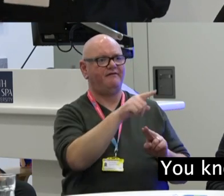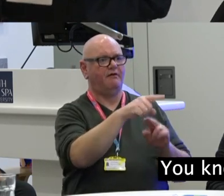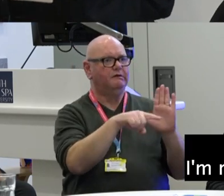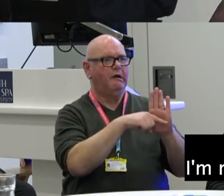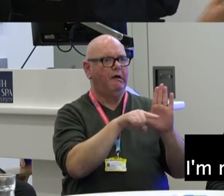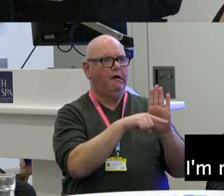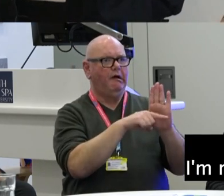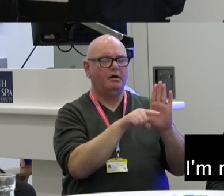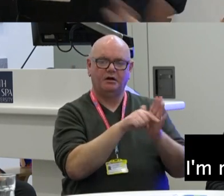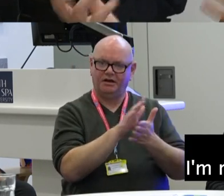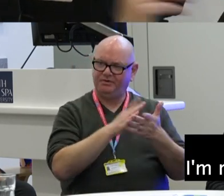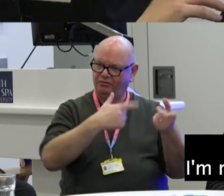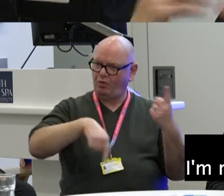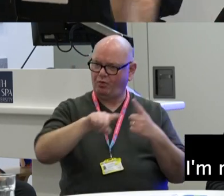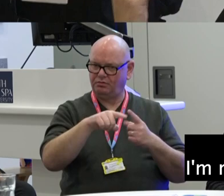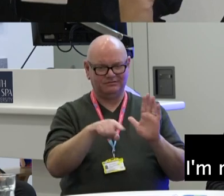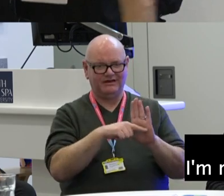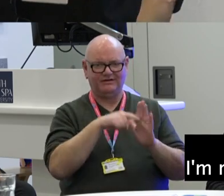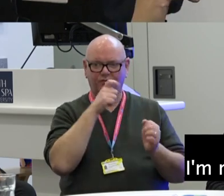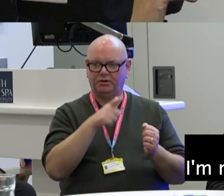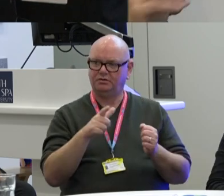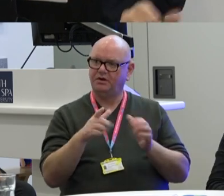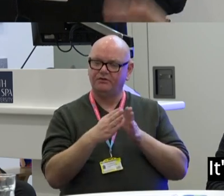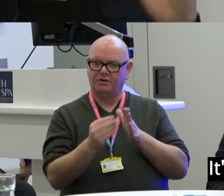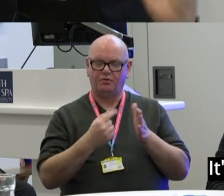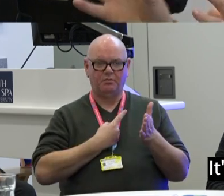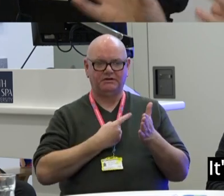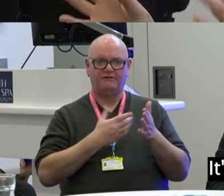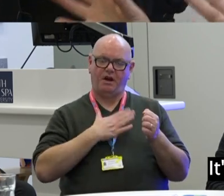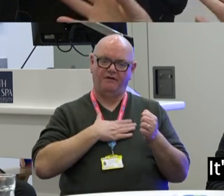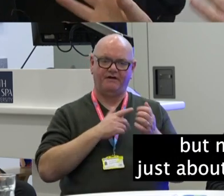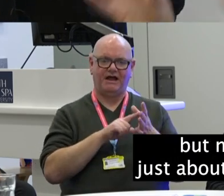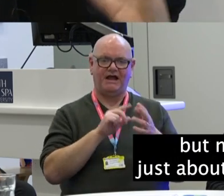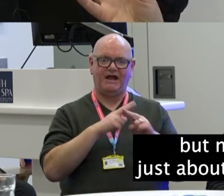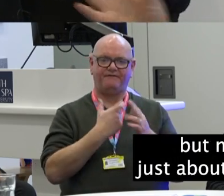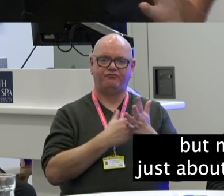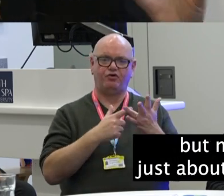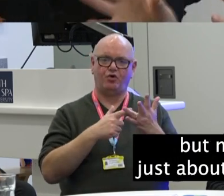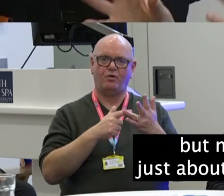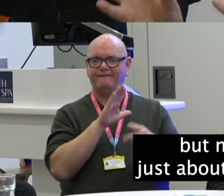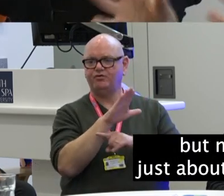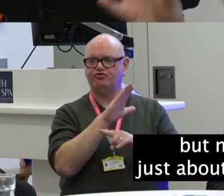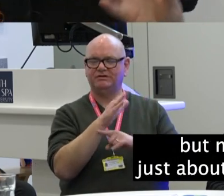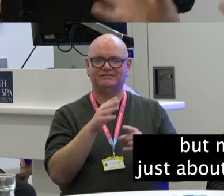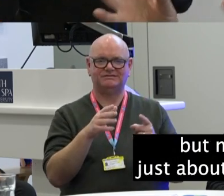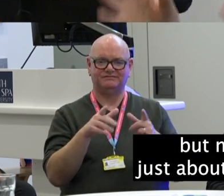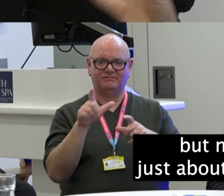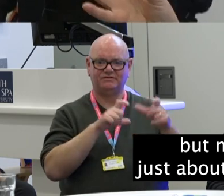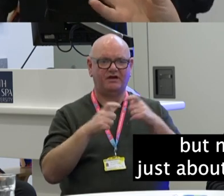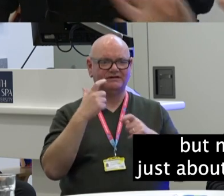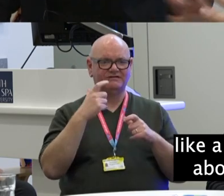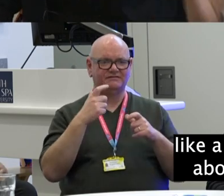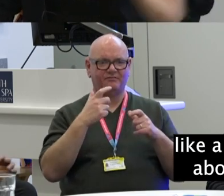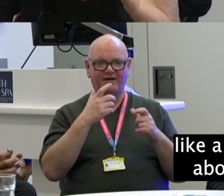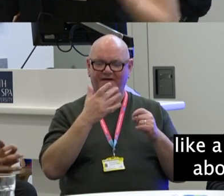hope. Like I was saying about, I'm really into Afrofuturist sci-fi. It's like a bit of a subgenre, but mainly it's just sci-fi that isn't just about white middle-aged